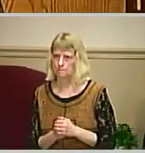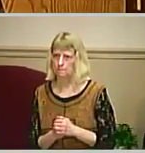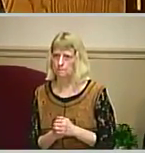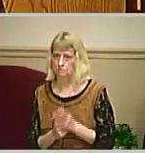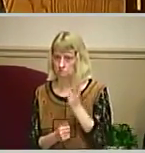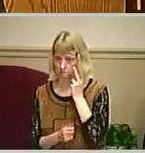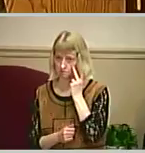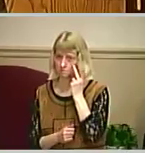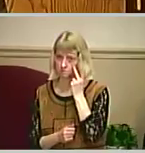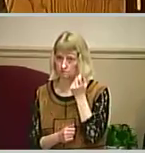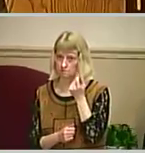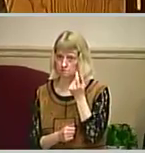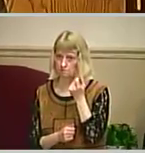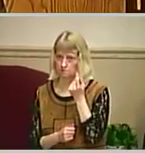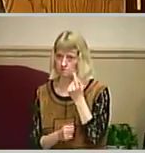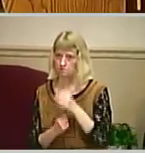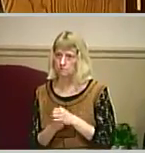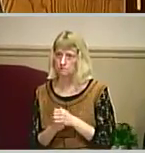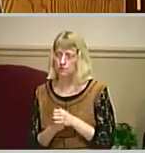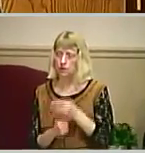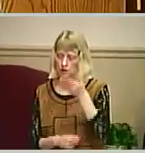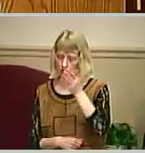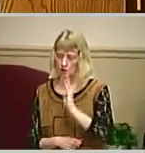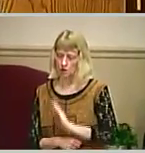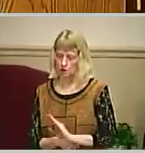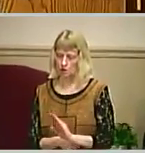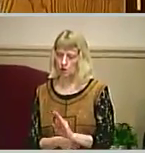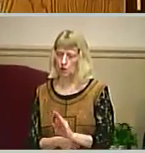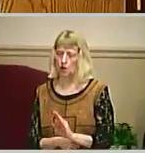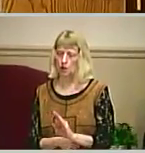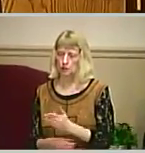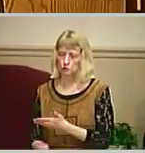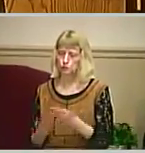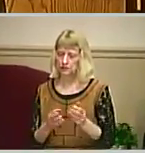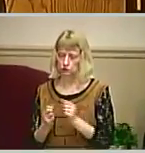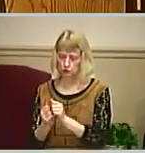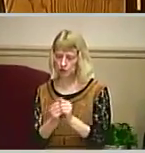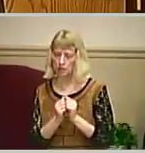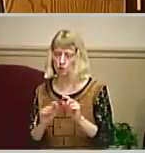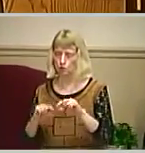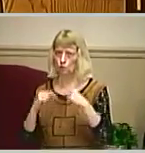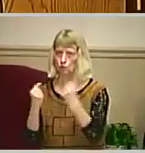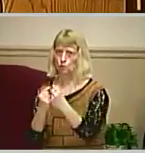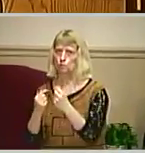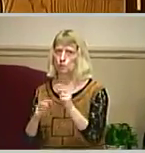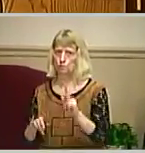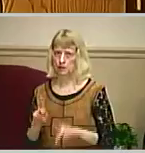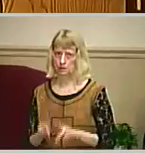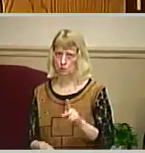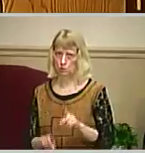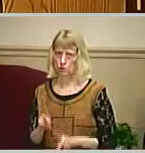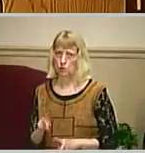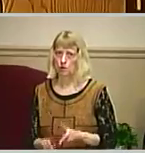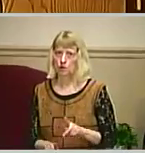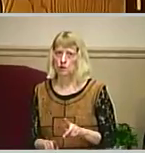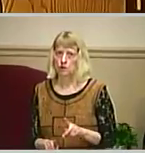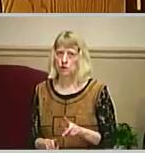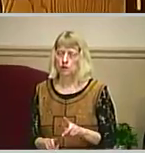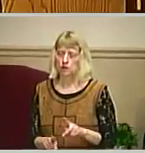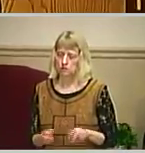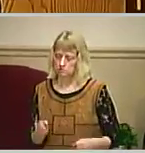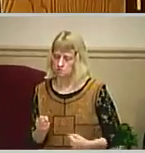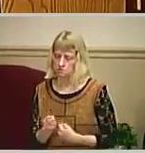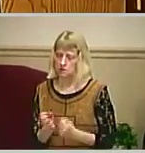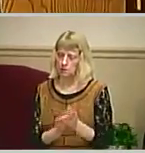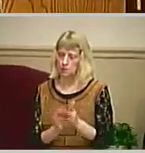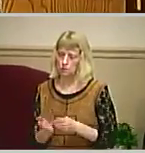You see what I'm saying? That God seemingly is bringing together a group of people to stand for biblical truth.